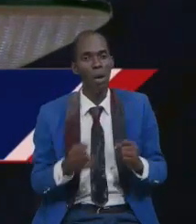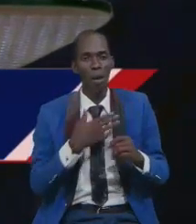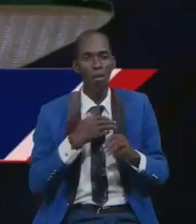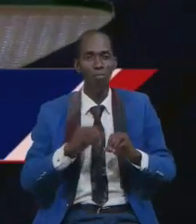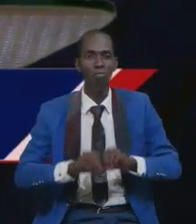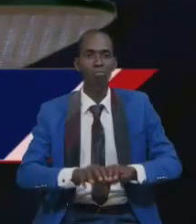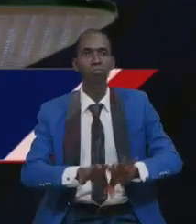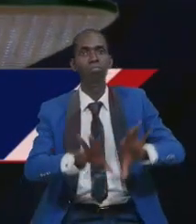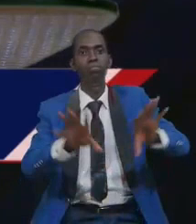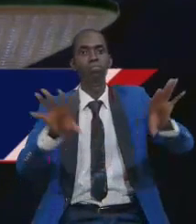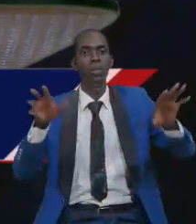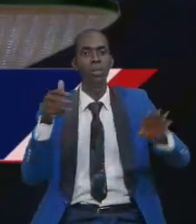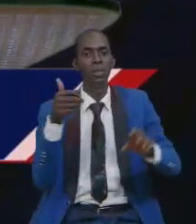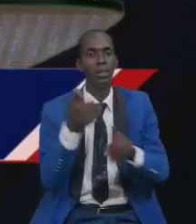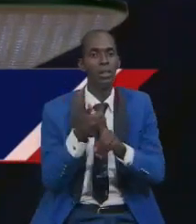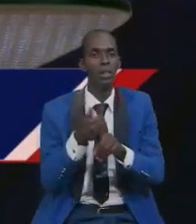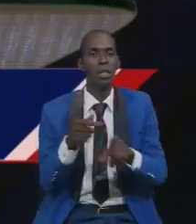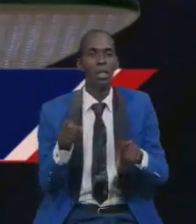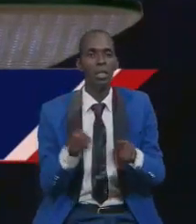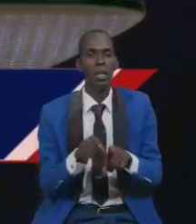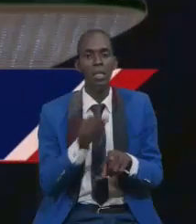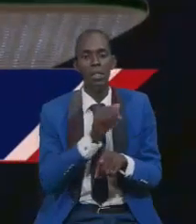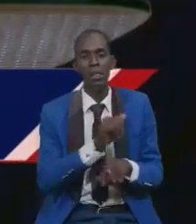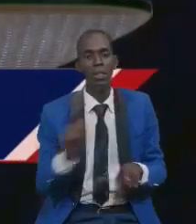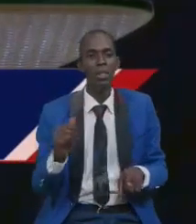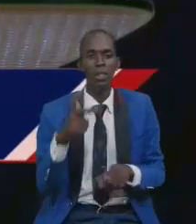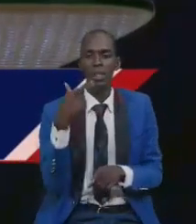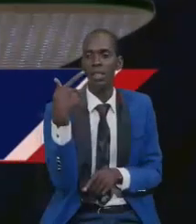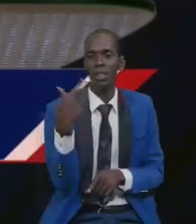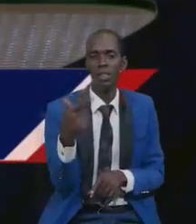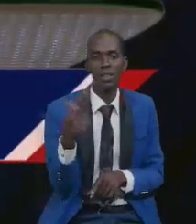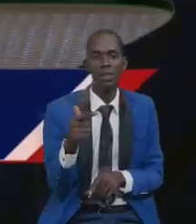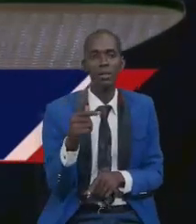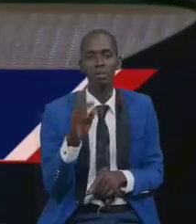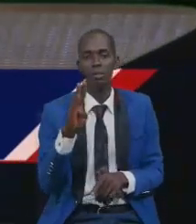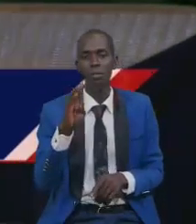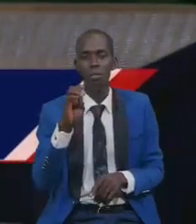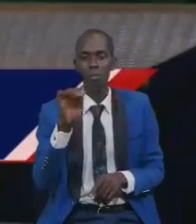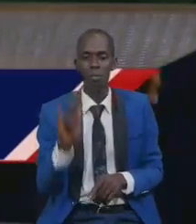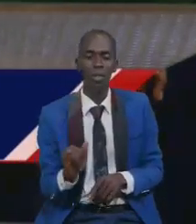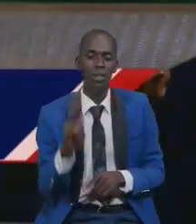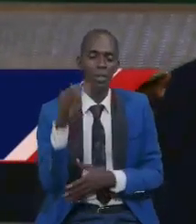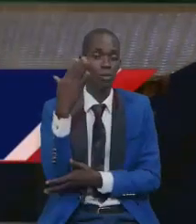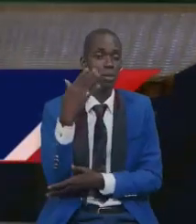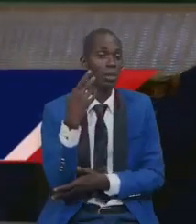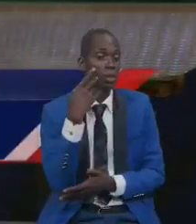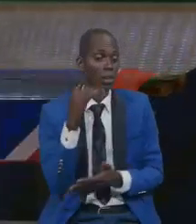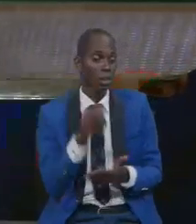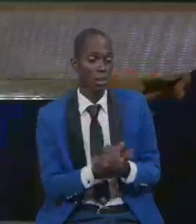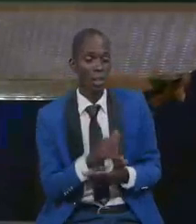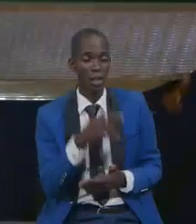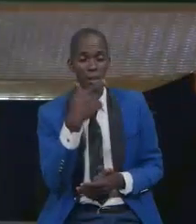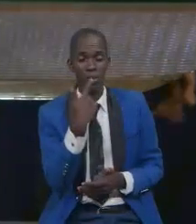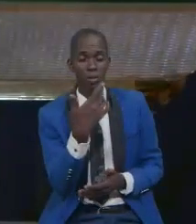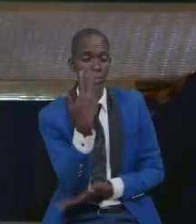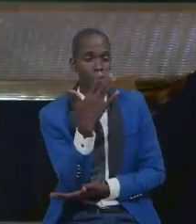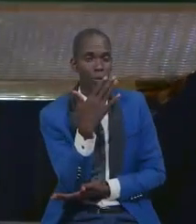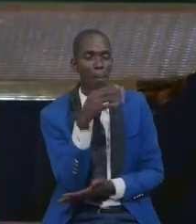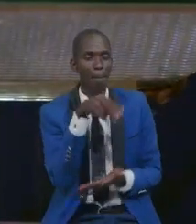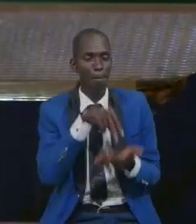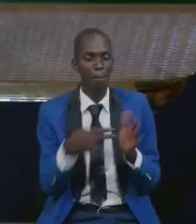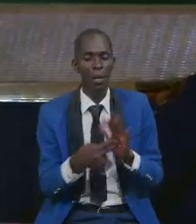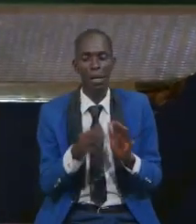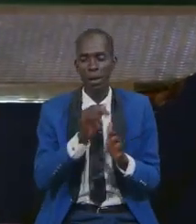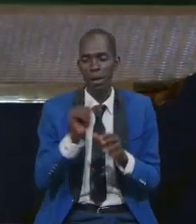green bay tree. The tree is representing the man in his pride.